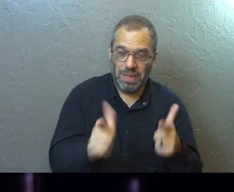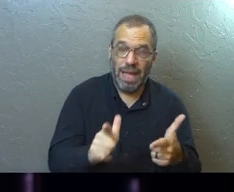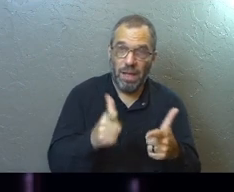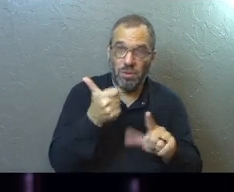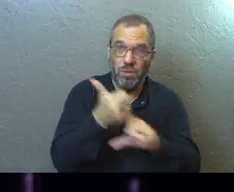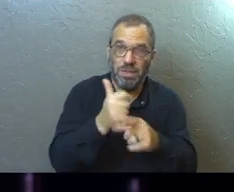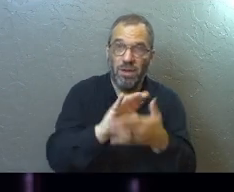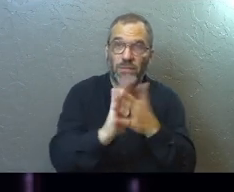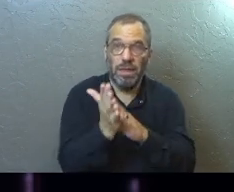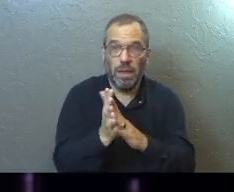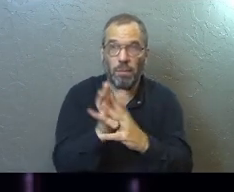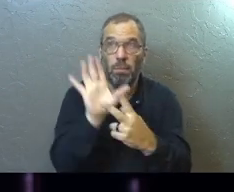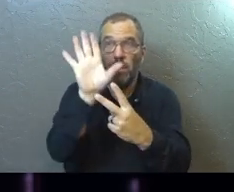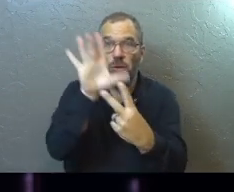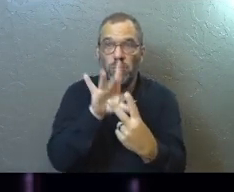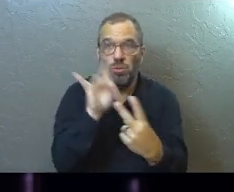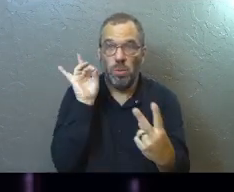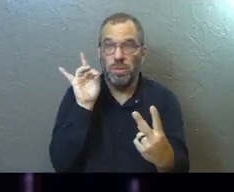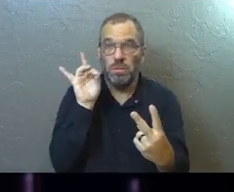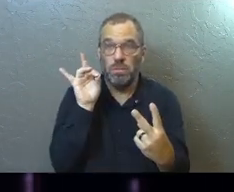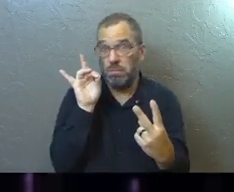Will you?